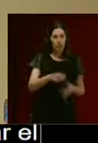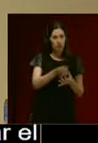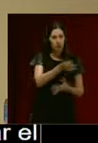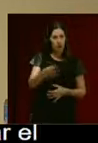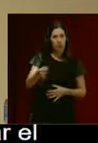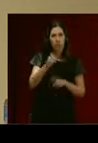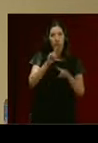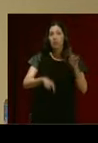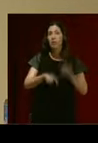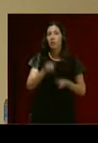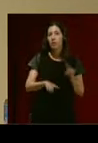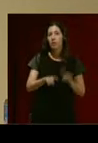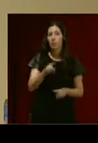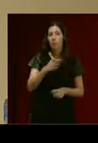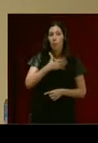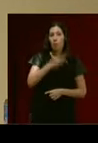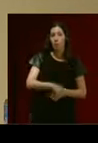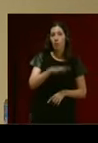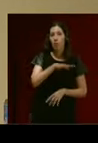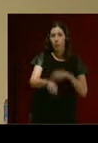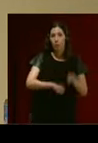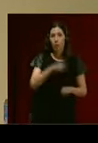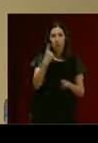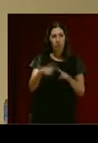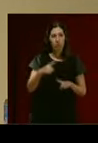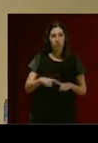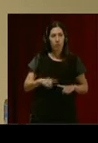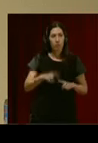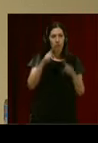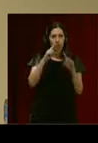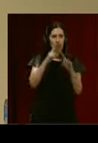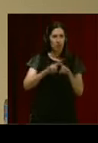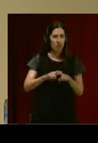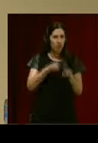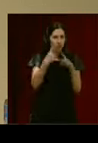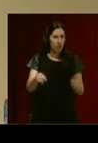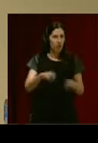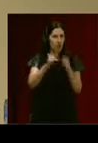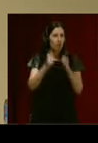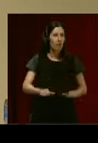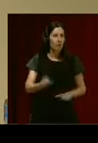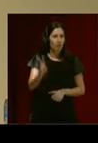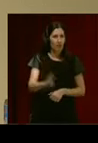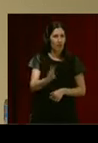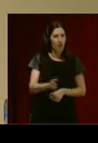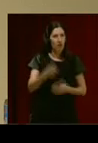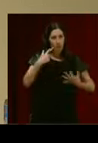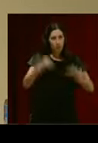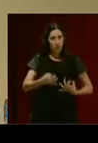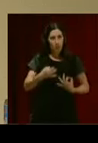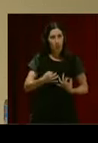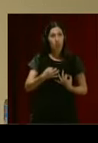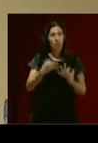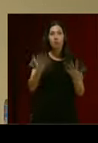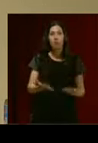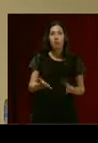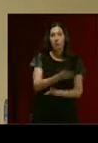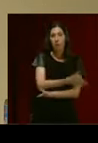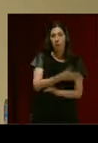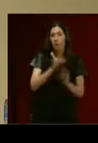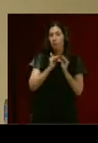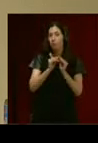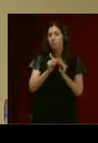to adapt to the different objects. The robot acquires the capacity to get